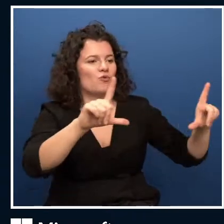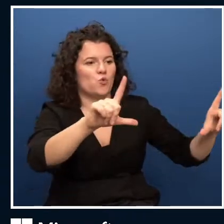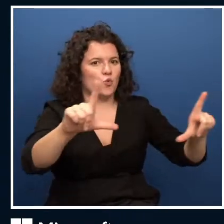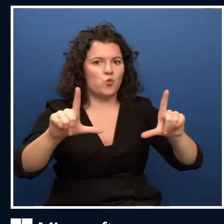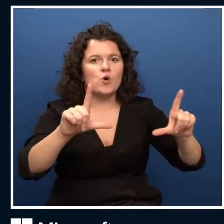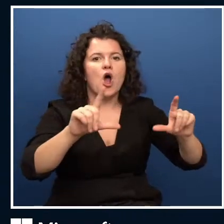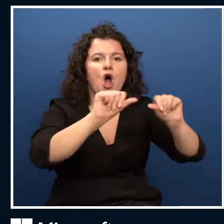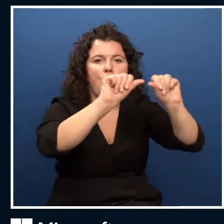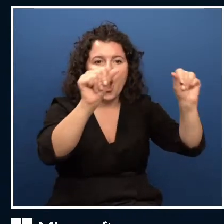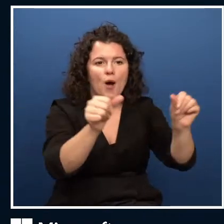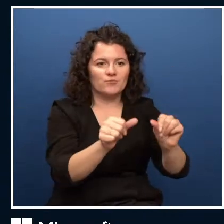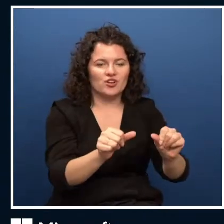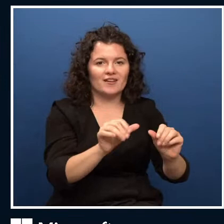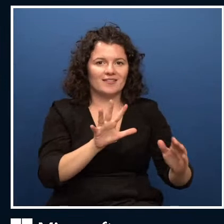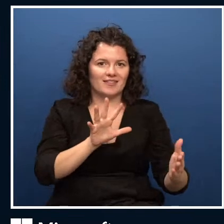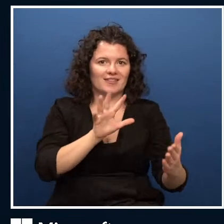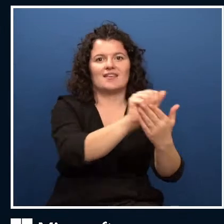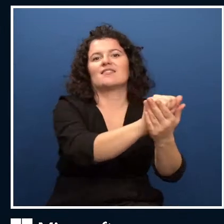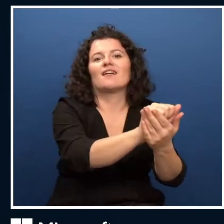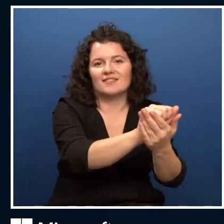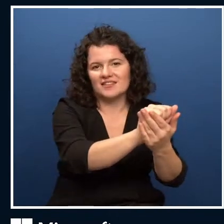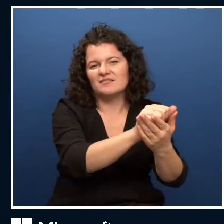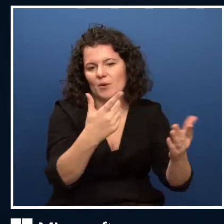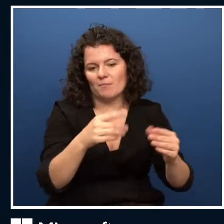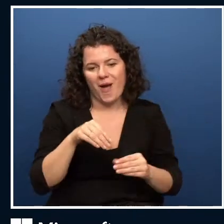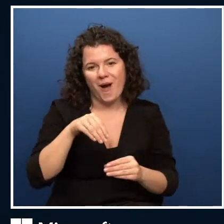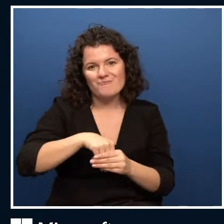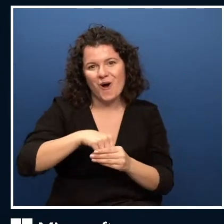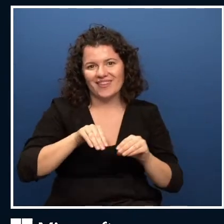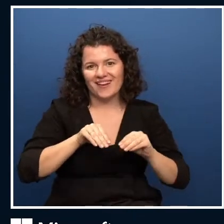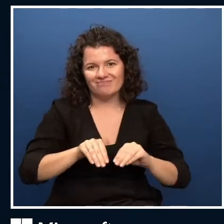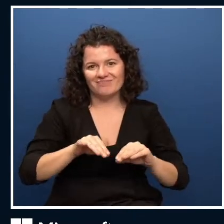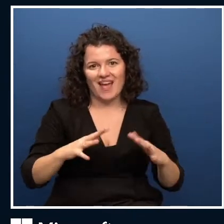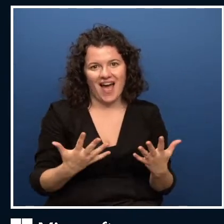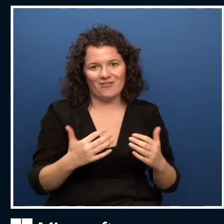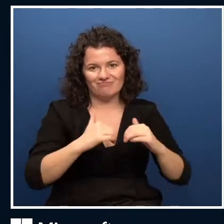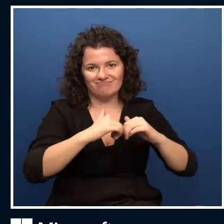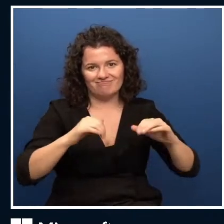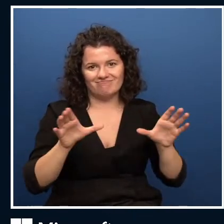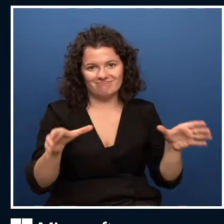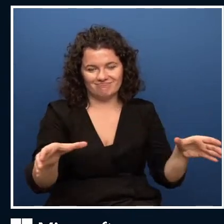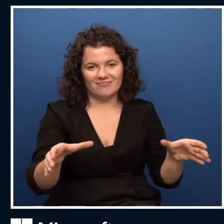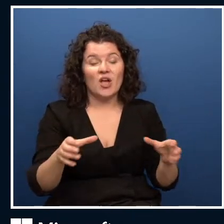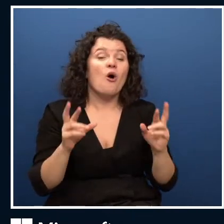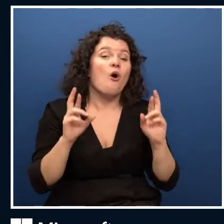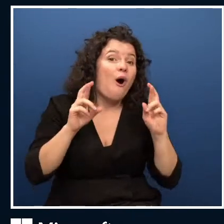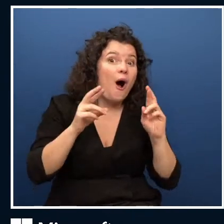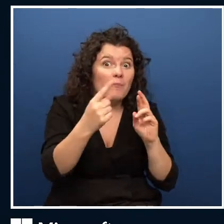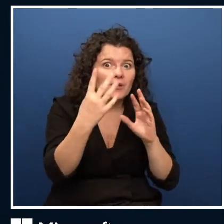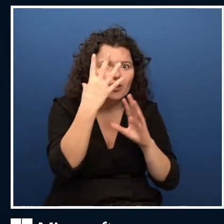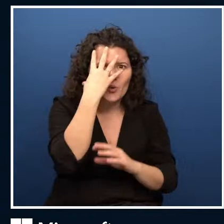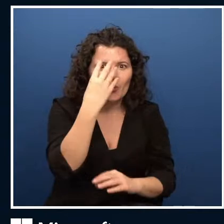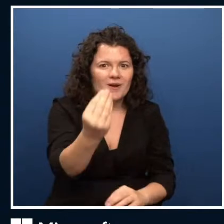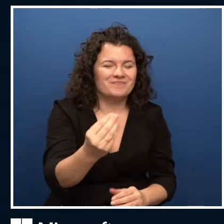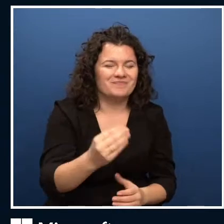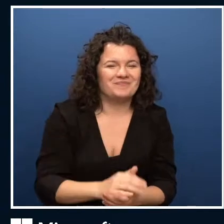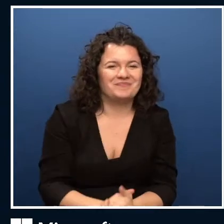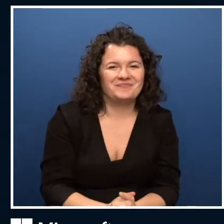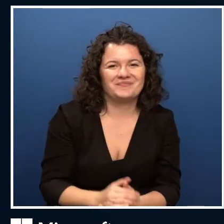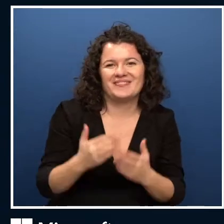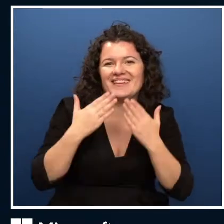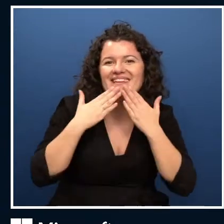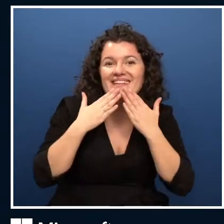all about it. Hope you learned something from my session. Thank you so much for listening,